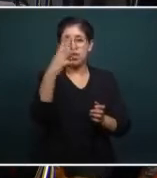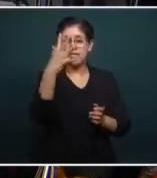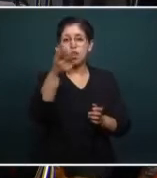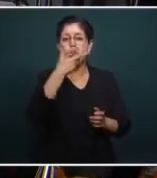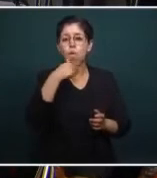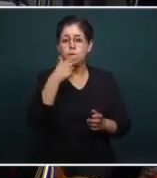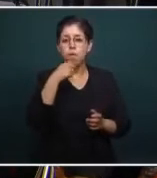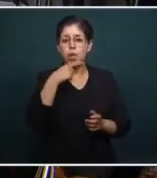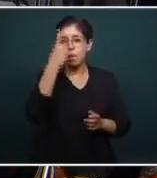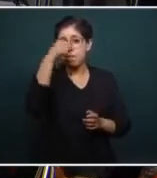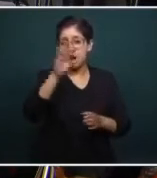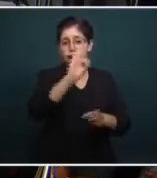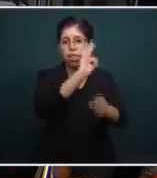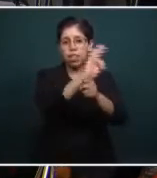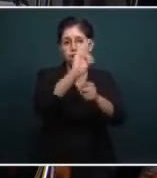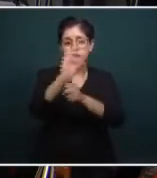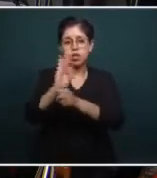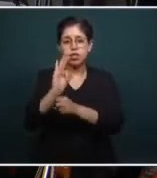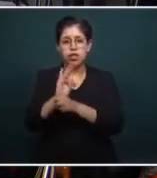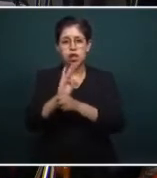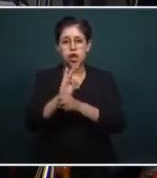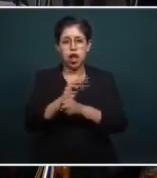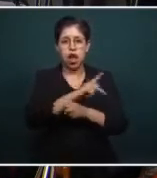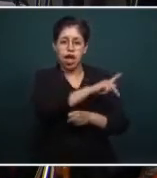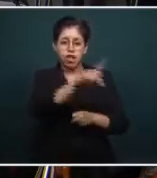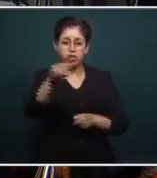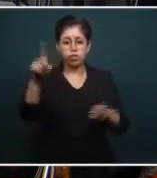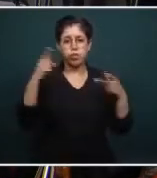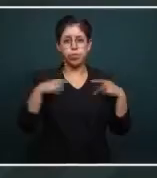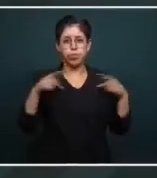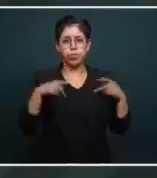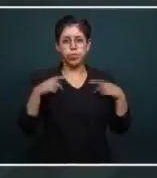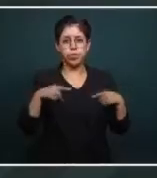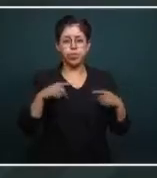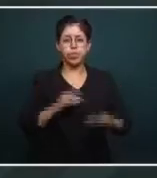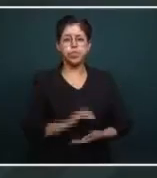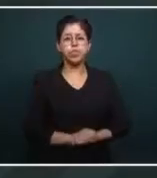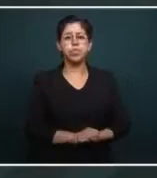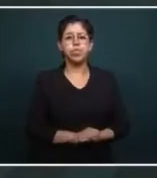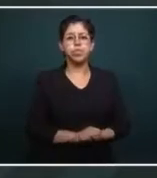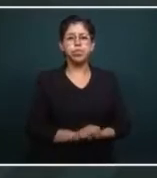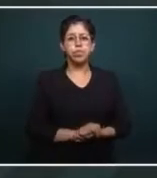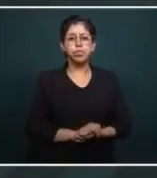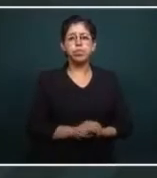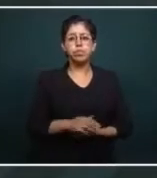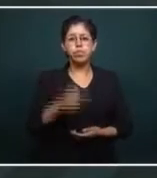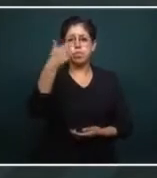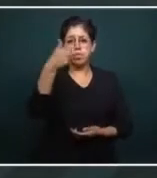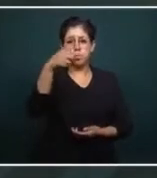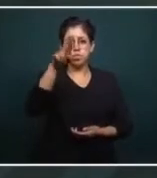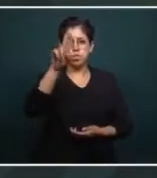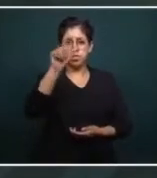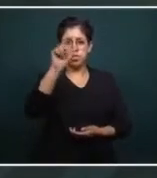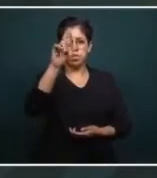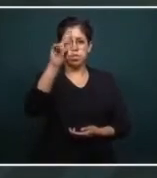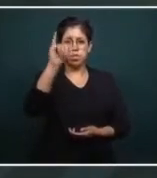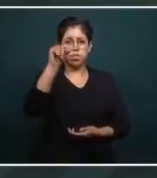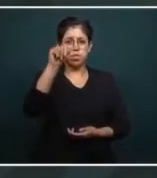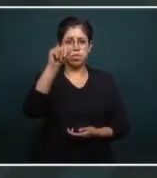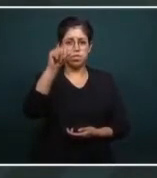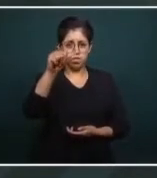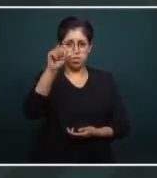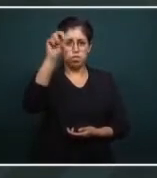7,500 is the total in order to increase, as I mentioned. The National